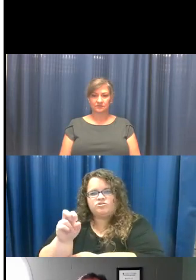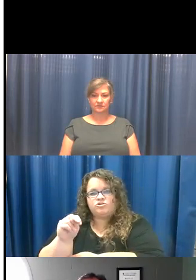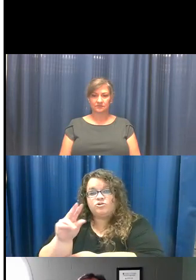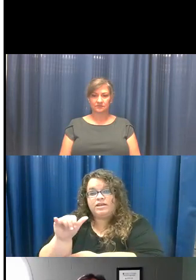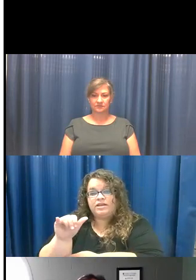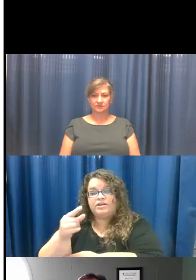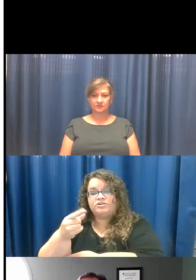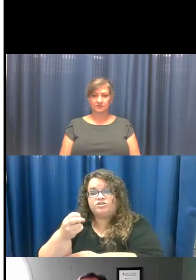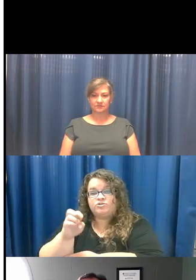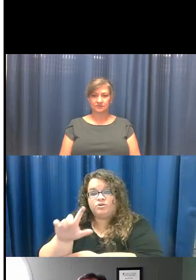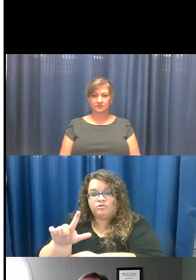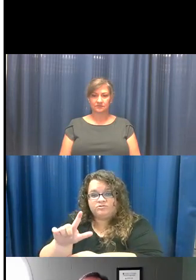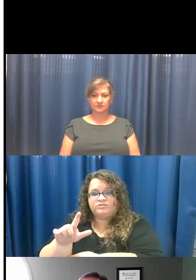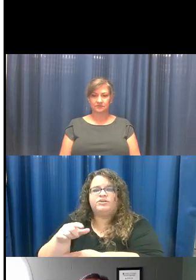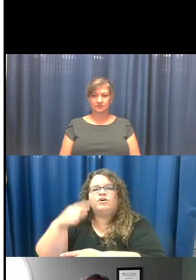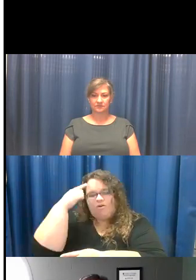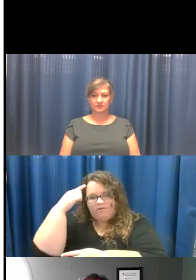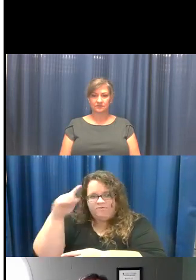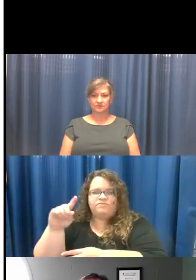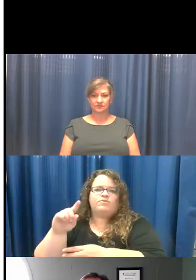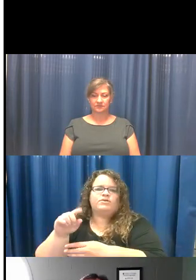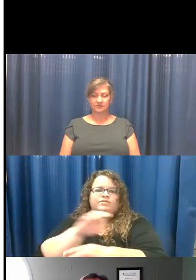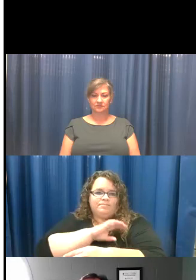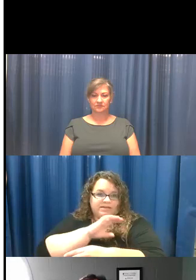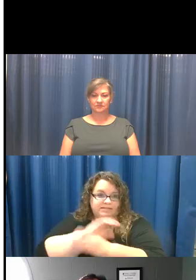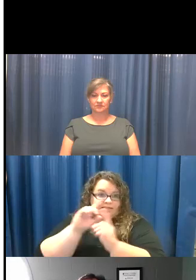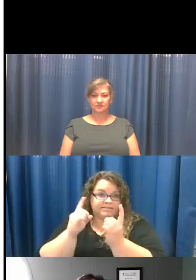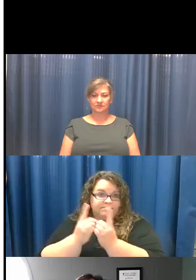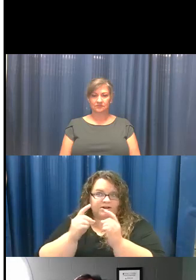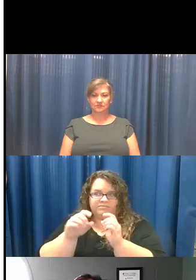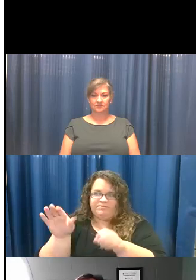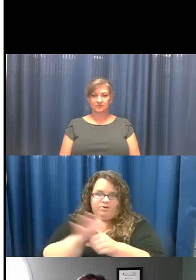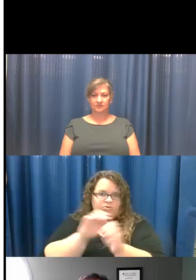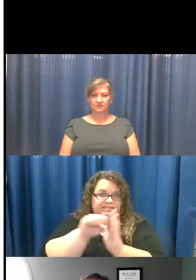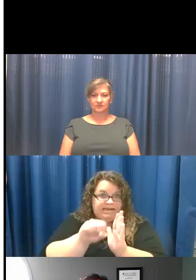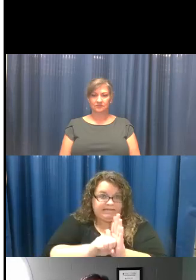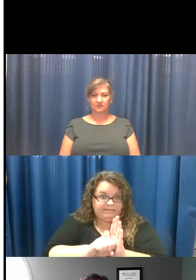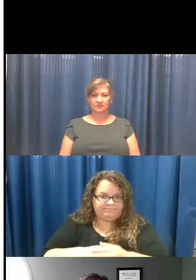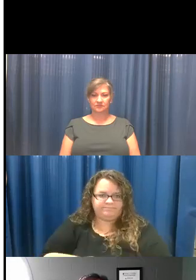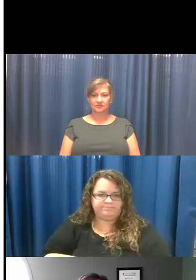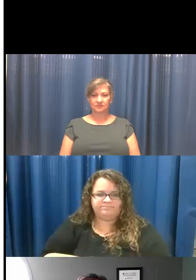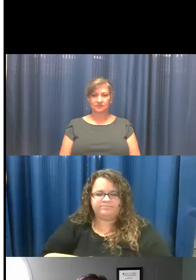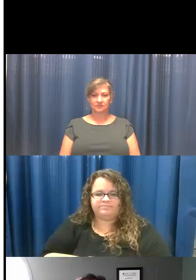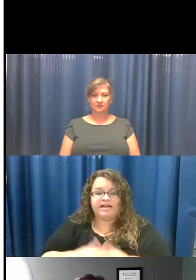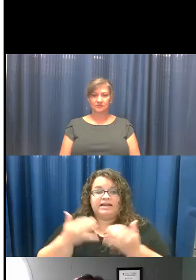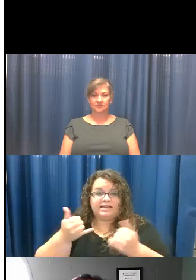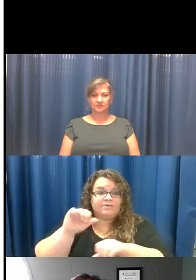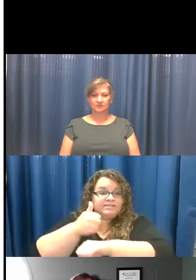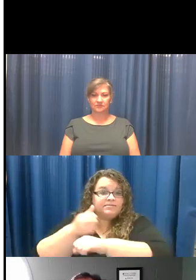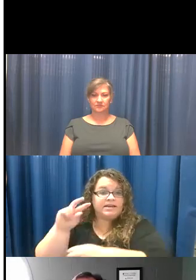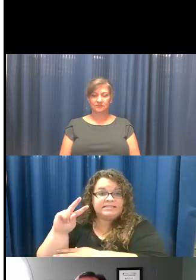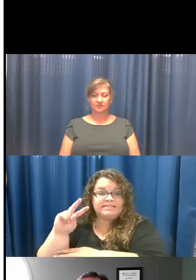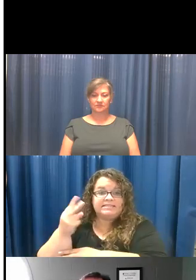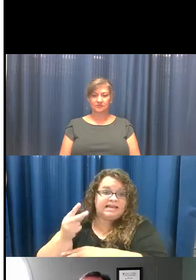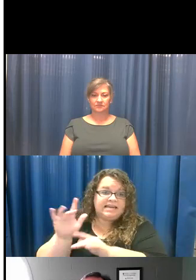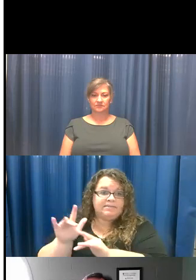departments around the state. So this is still in progress. We're also now building a second empathy project that is